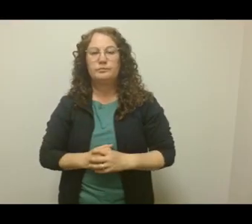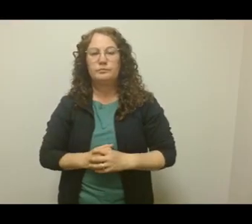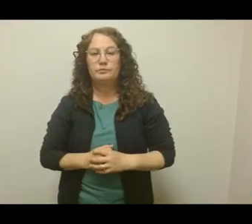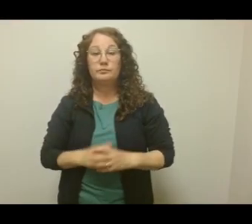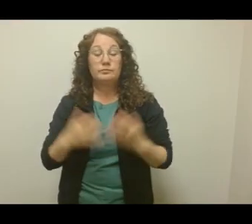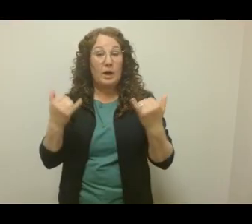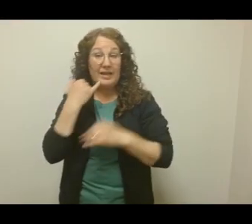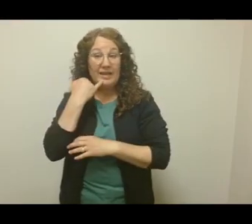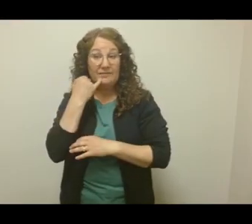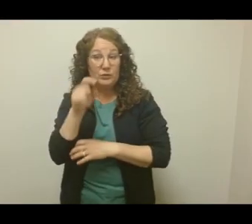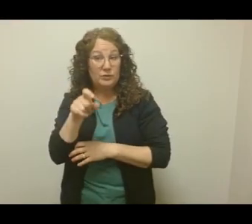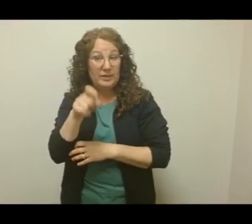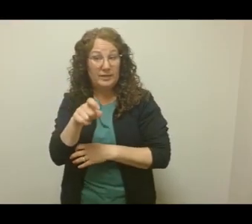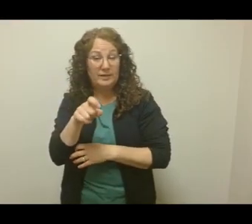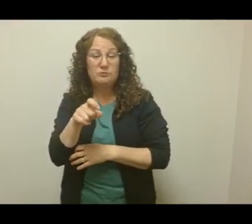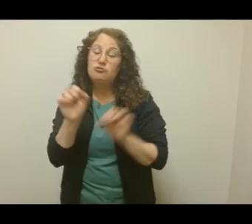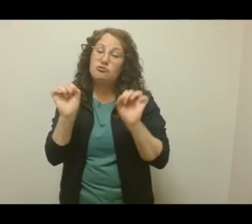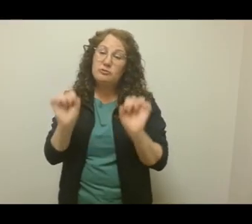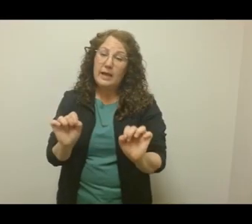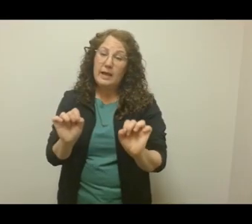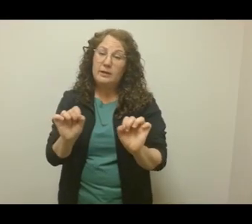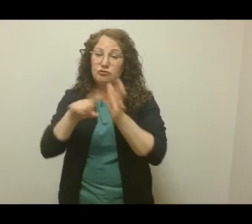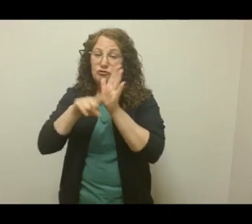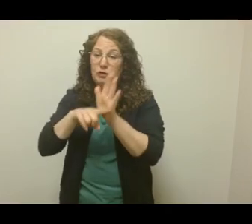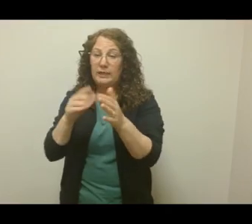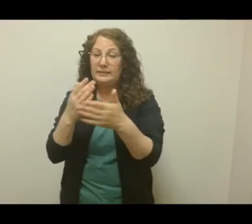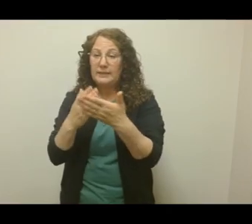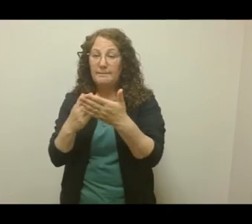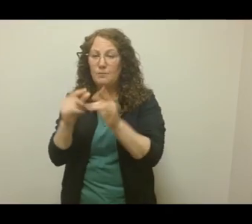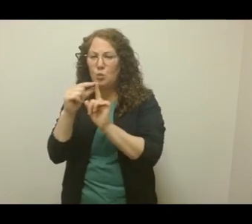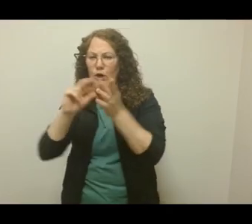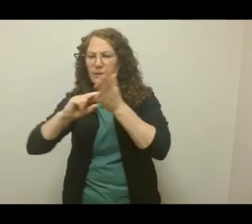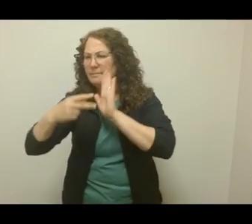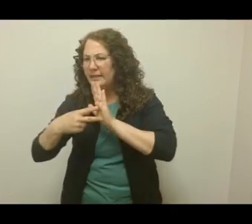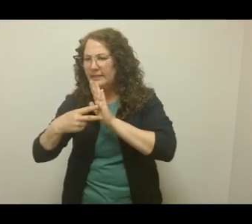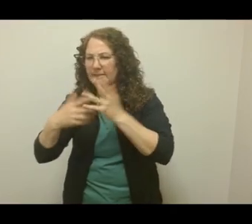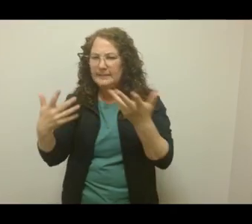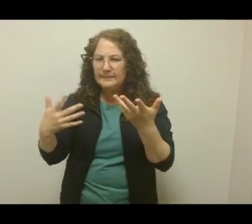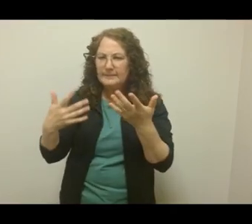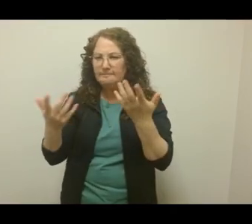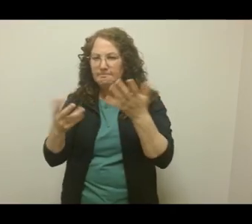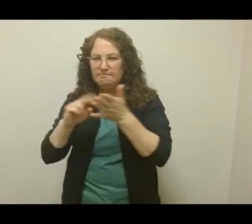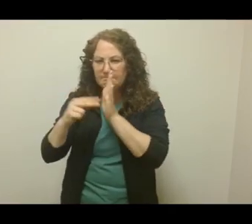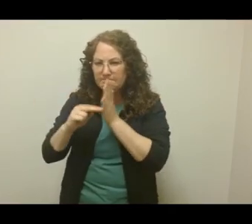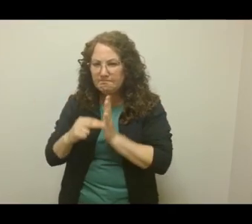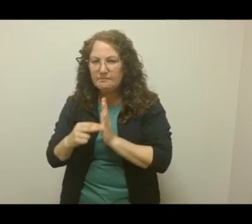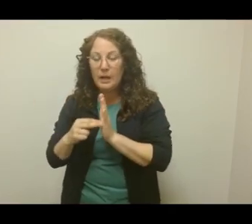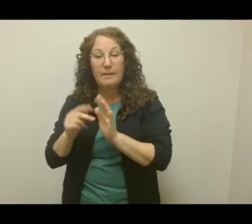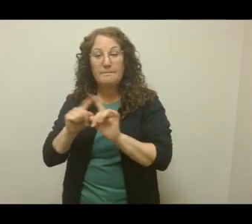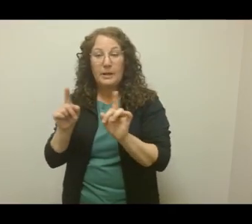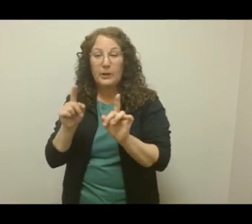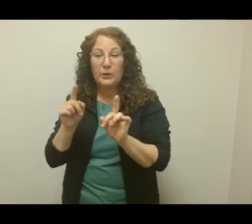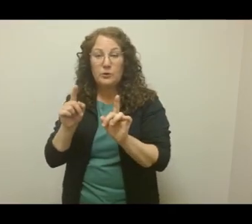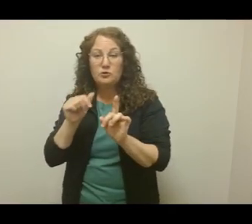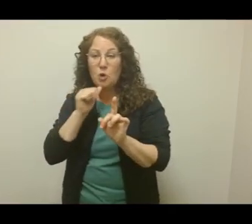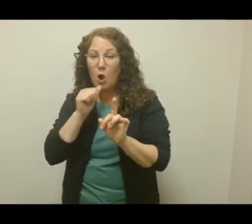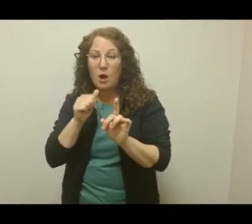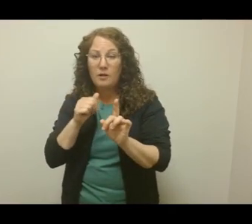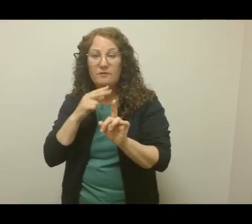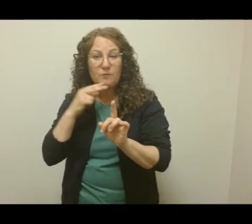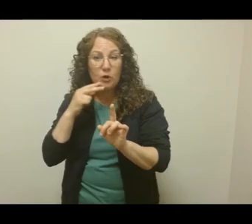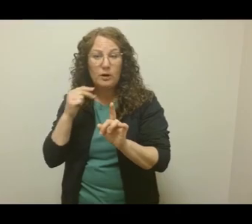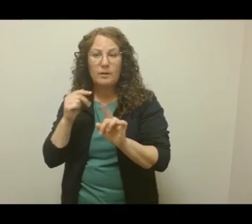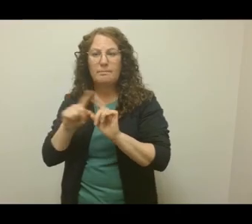it's necessary, you could look up some synonyms for some of the terms used. But again, not the verbs, right?